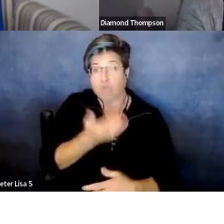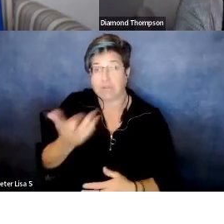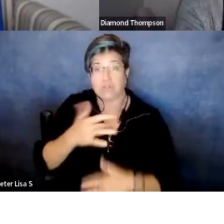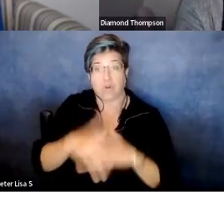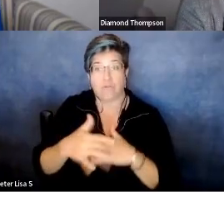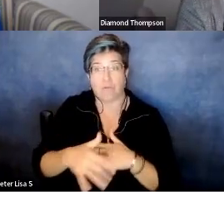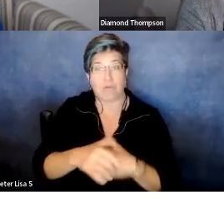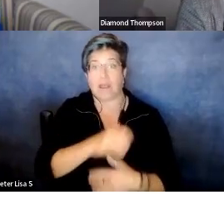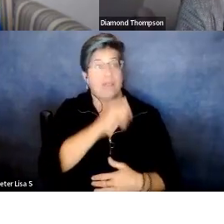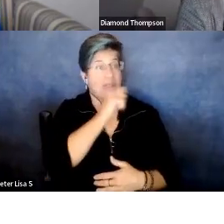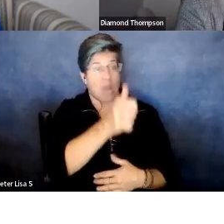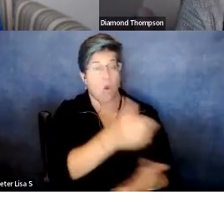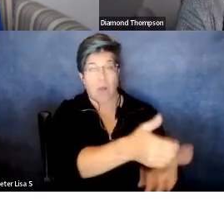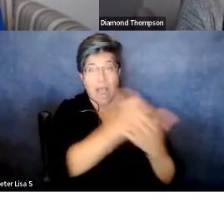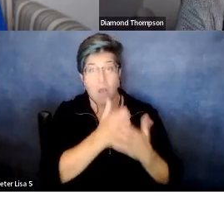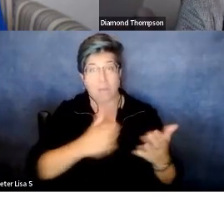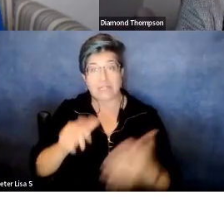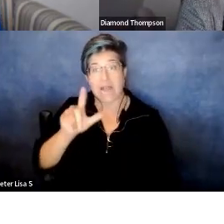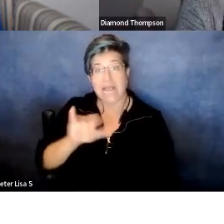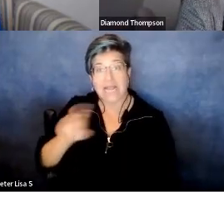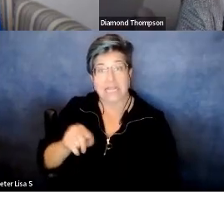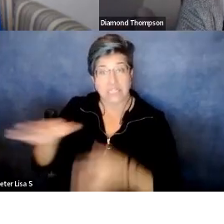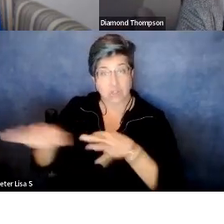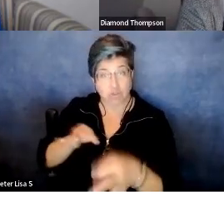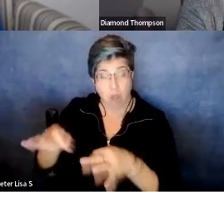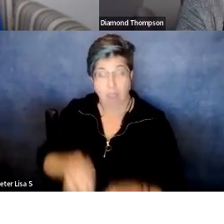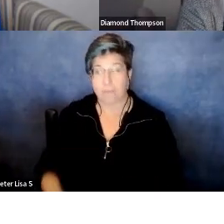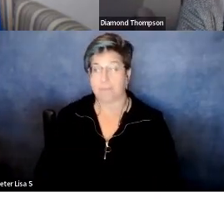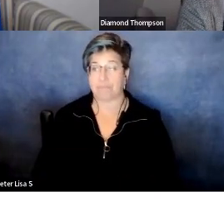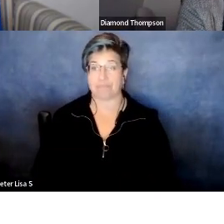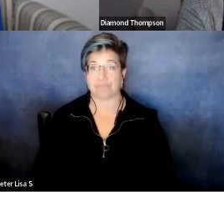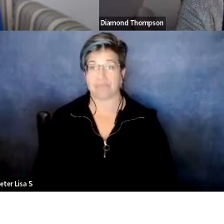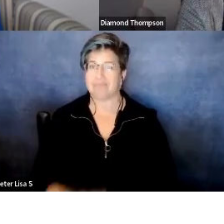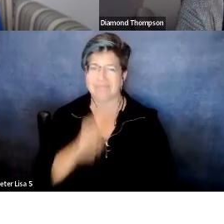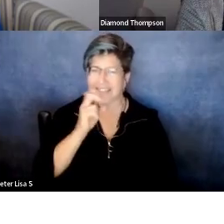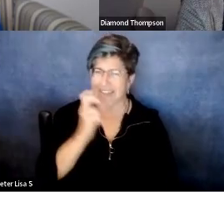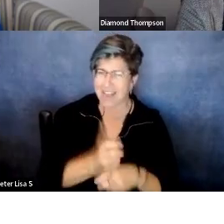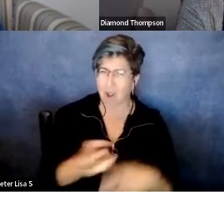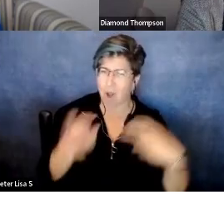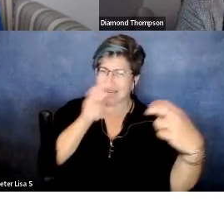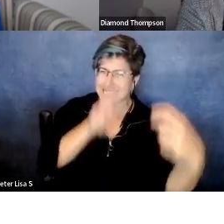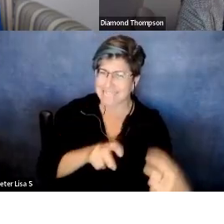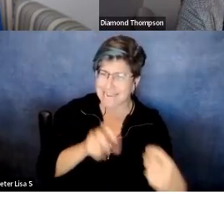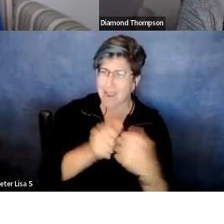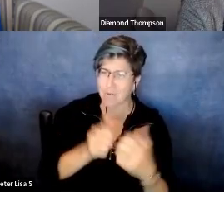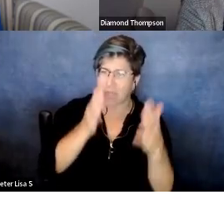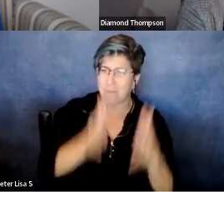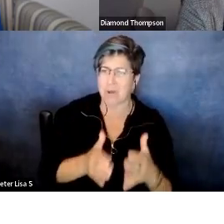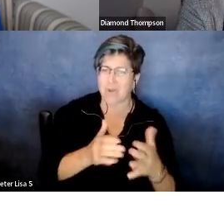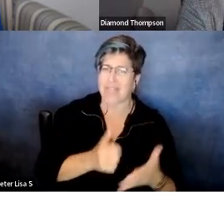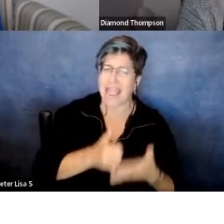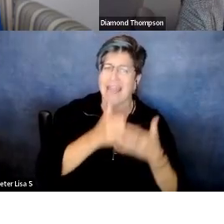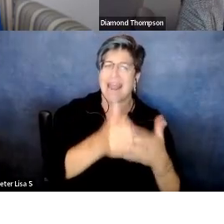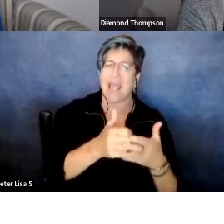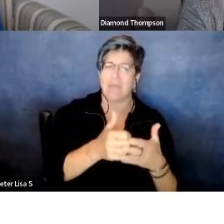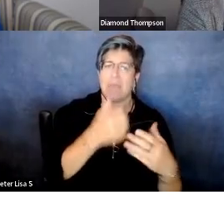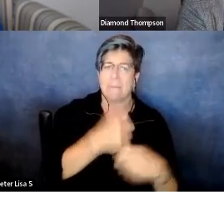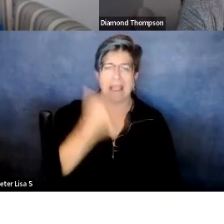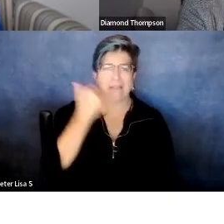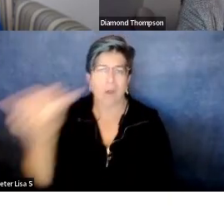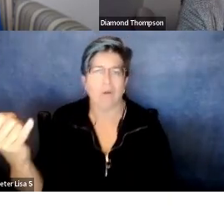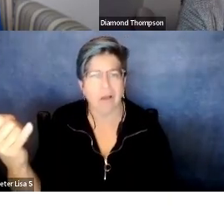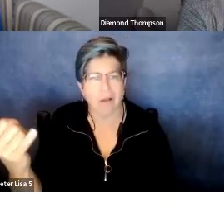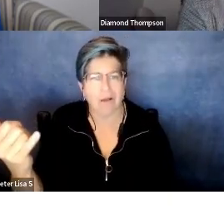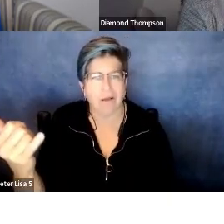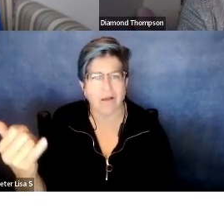us. Like Liz said, it's not that hard to really sit down with somebody and help them, make a phone call. You don't even have